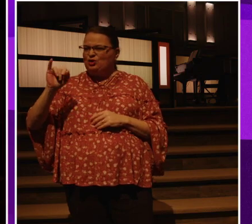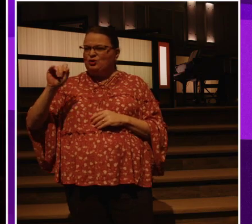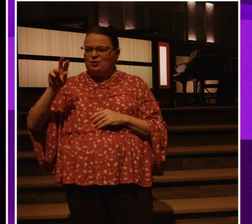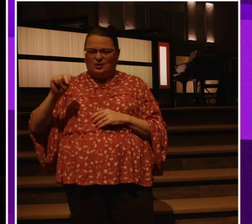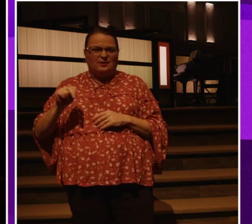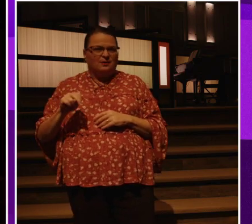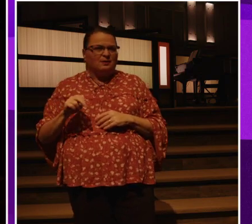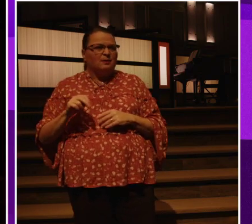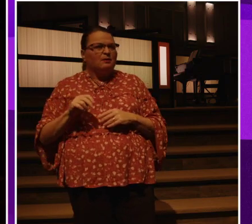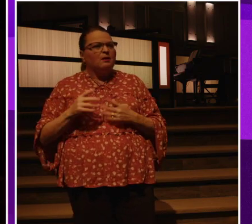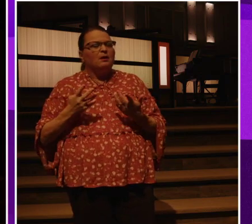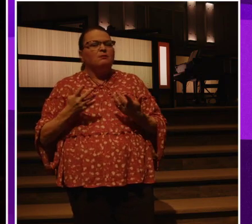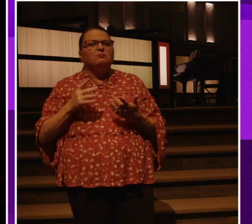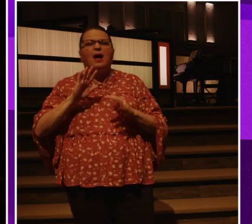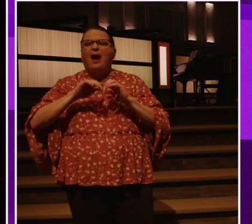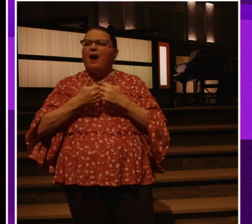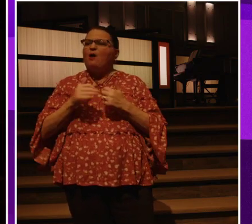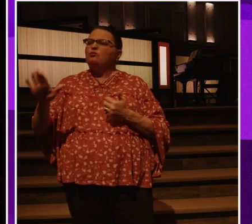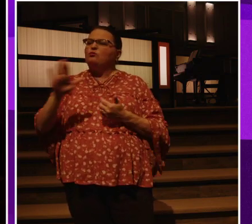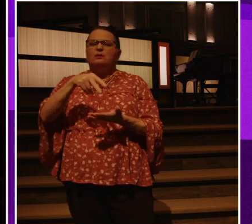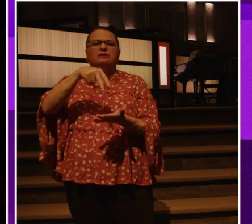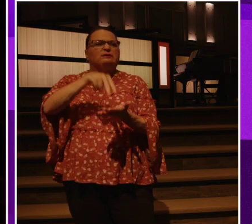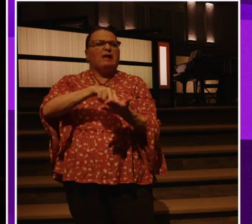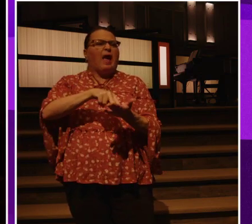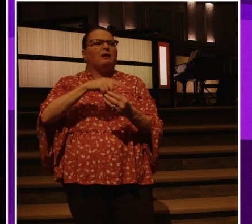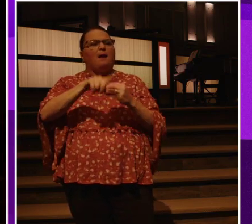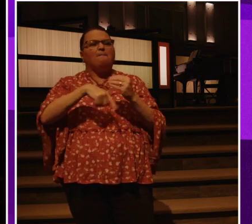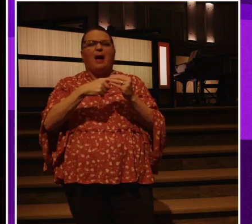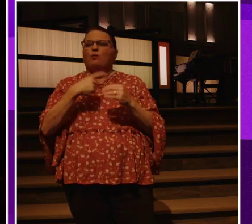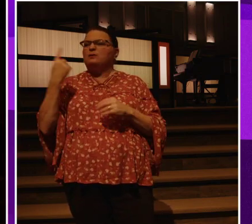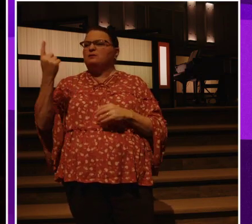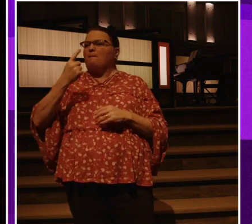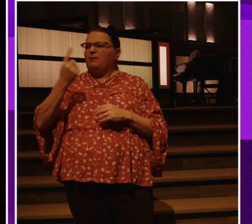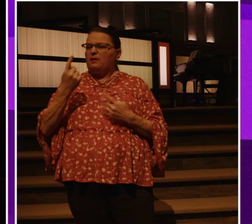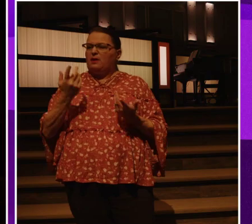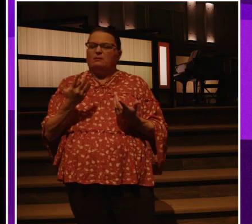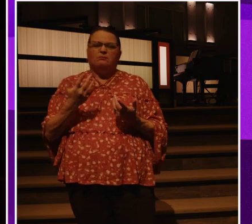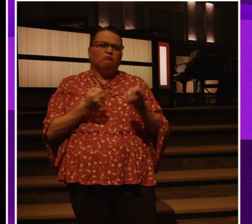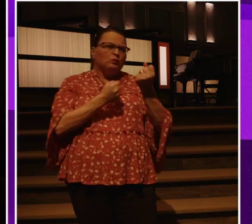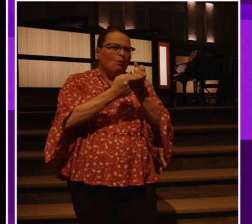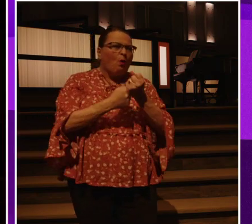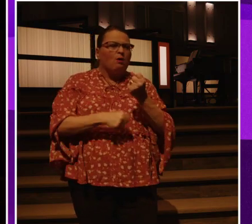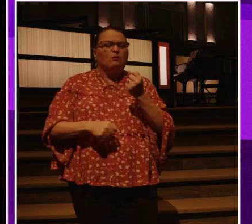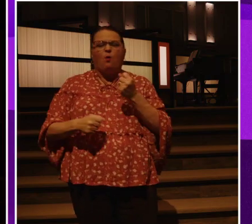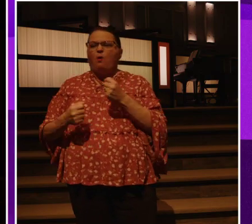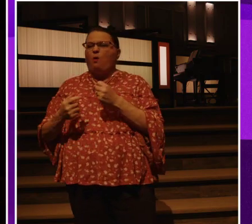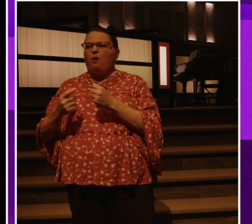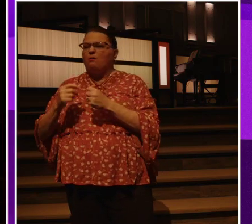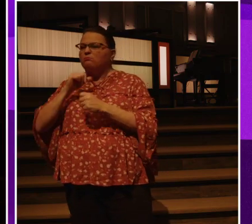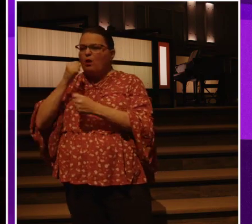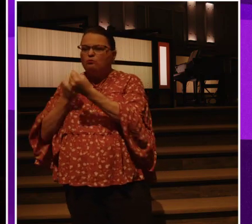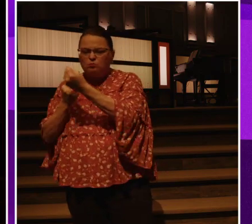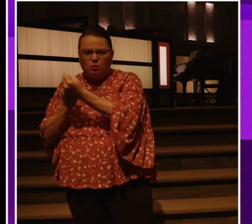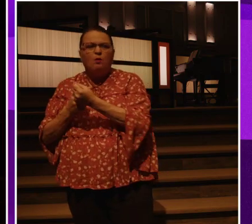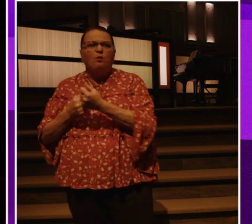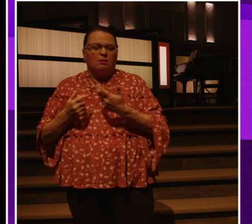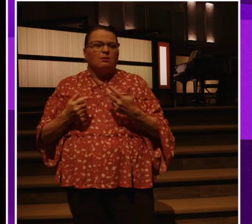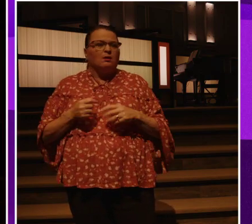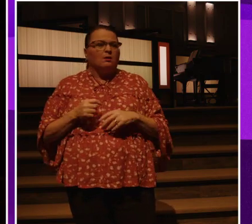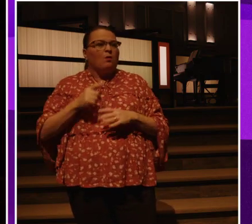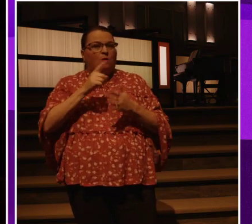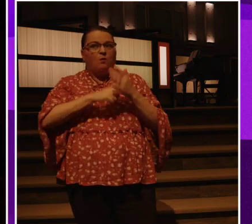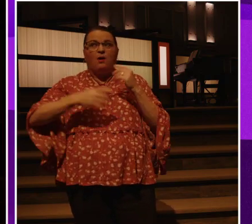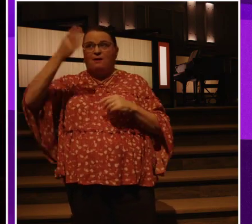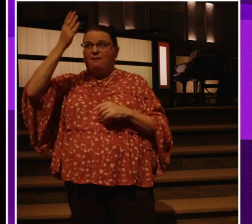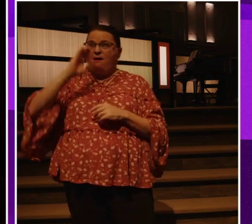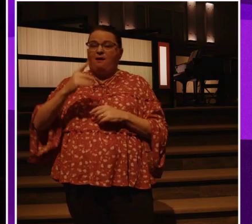stated how you felt about something or what your desire or your request was. So what God says to